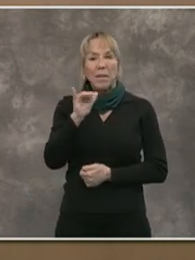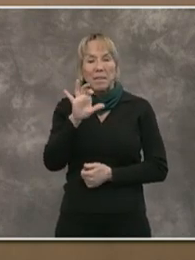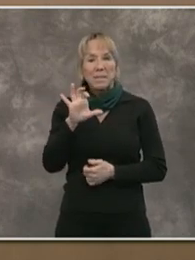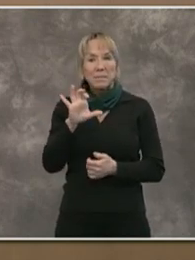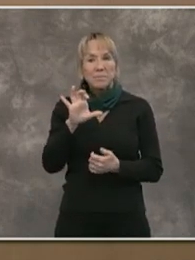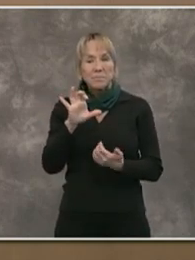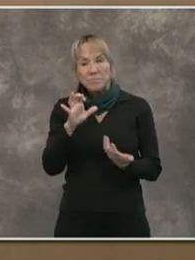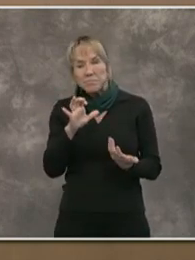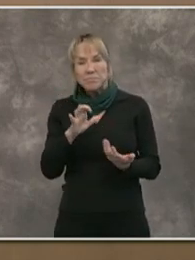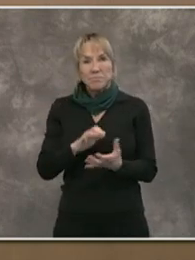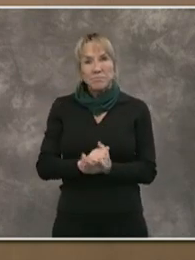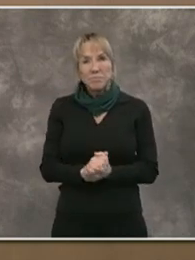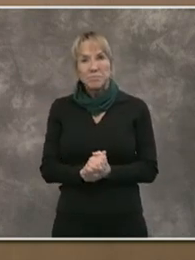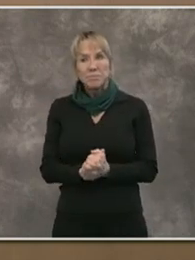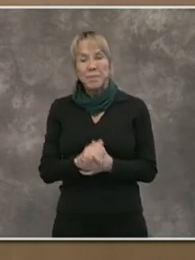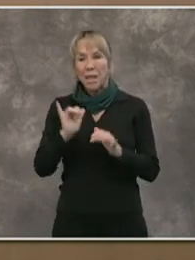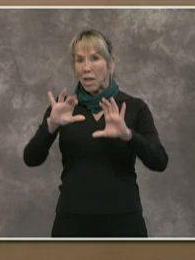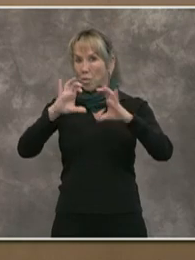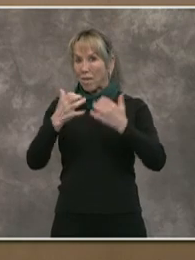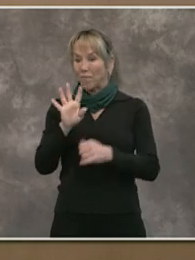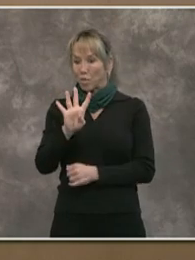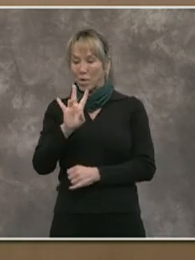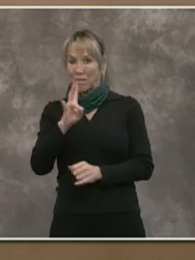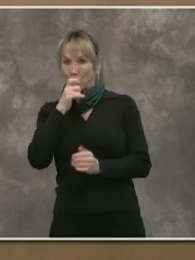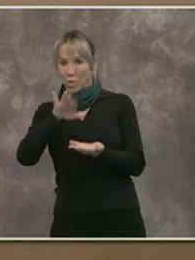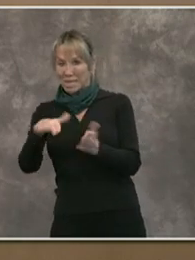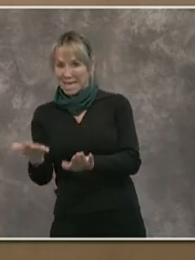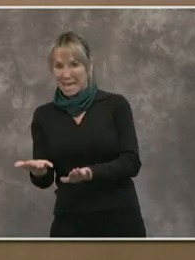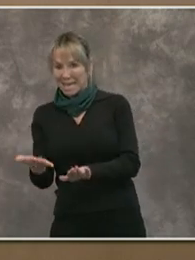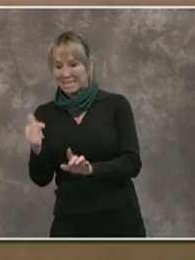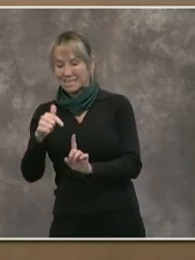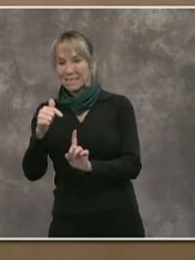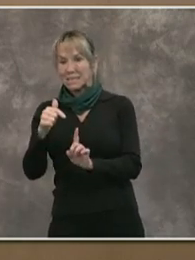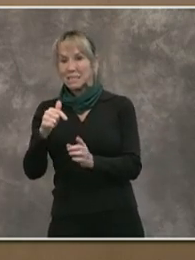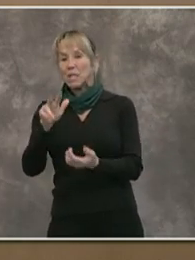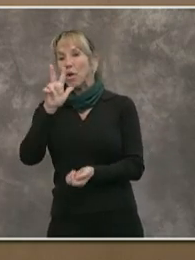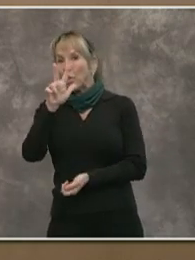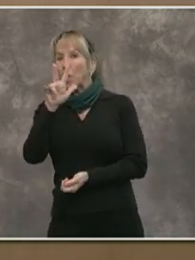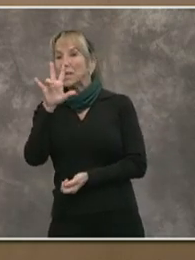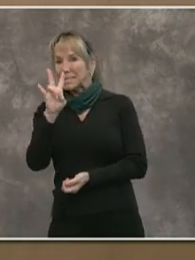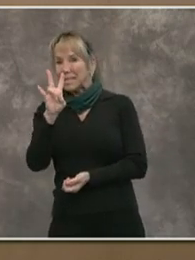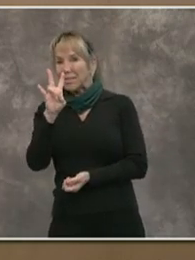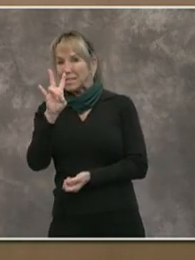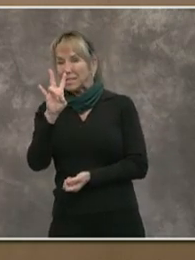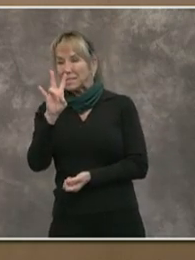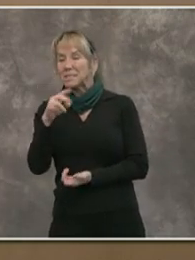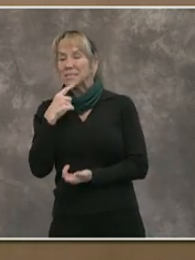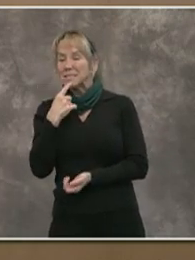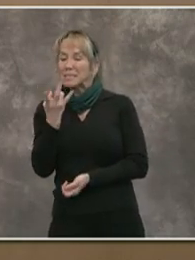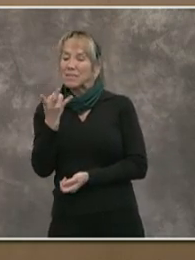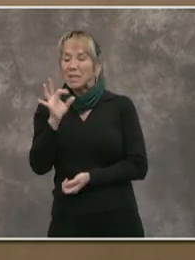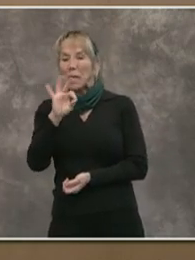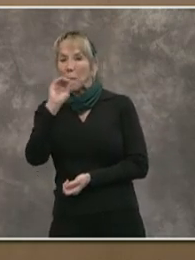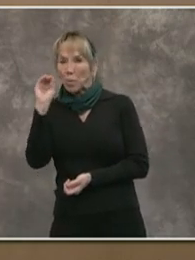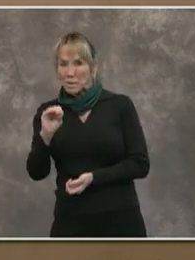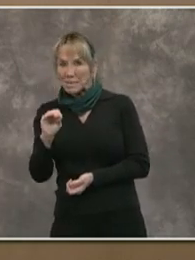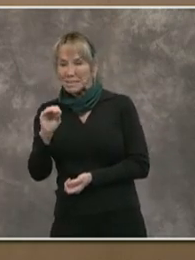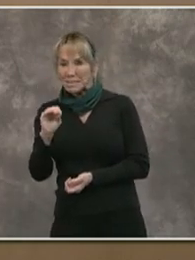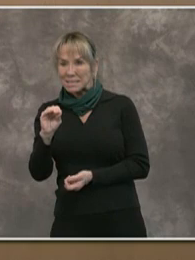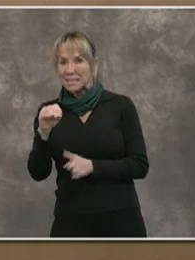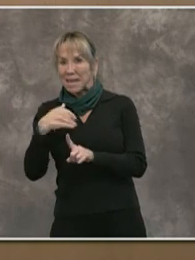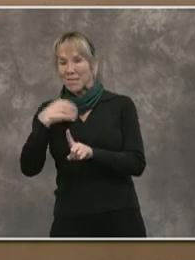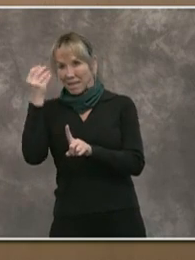group, of the 47 deaths, we have data for 37, which is 79% of the total number of